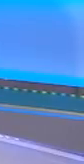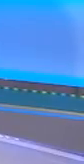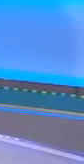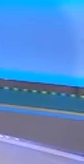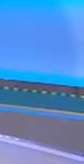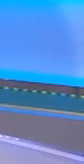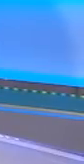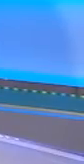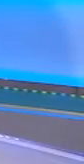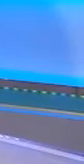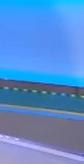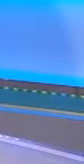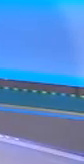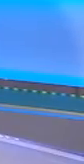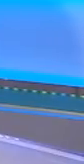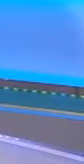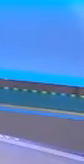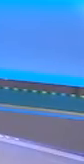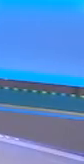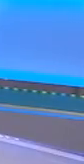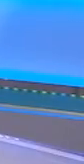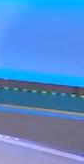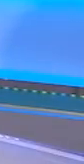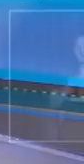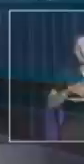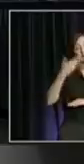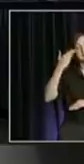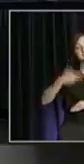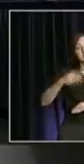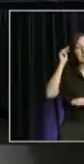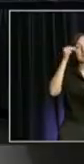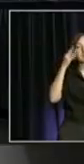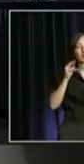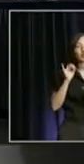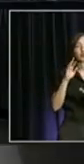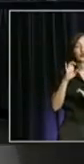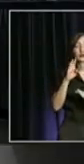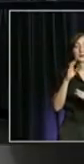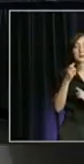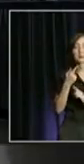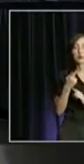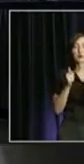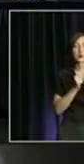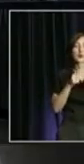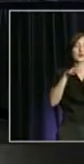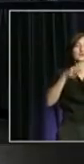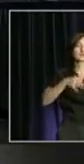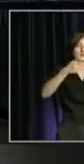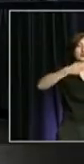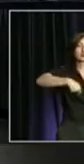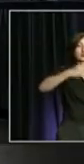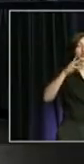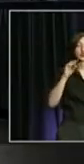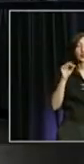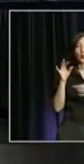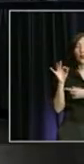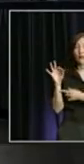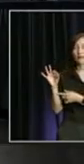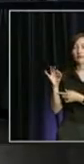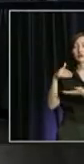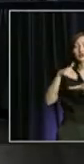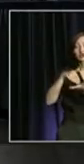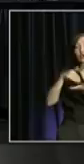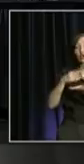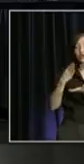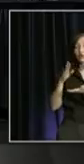effort in Bexar County. Yeah, and we will get an update on those numbers as well as a guest that will be joining the judge